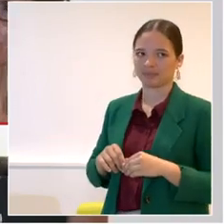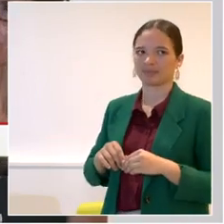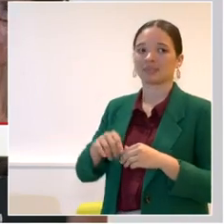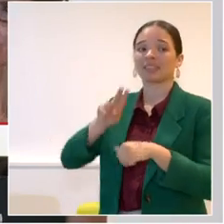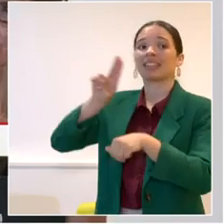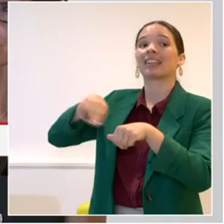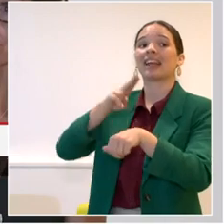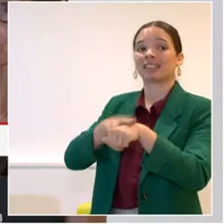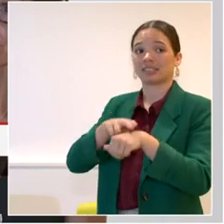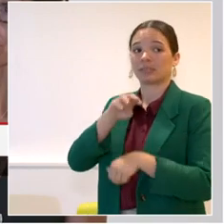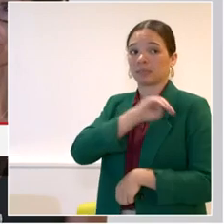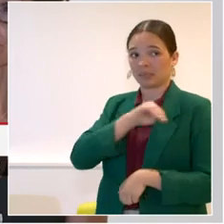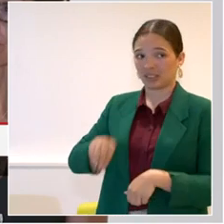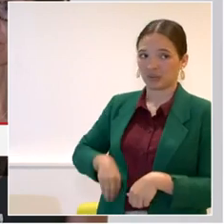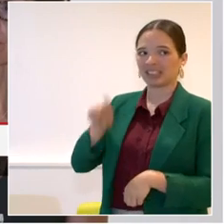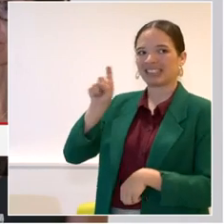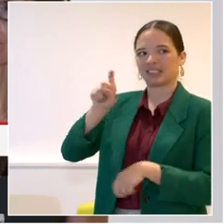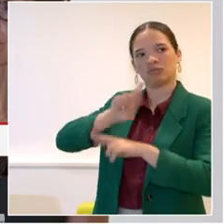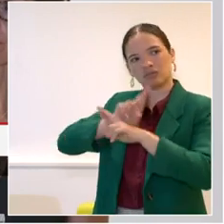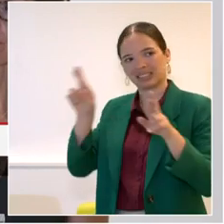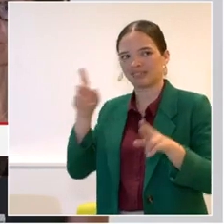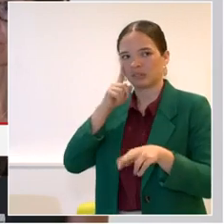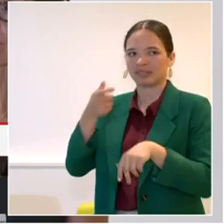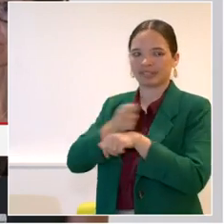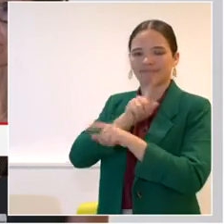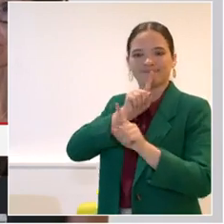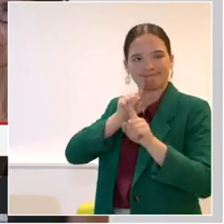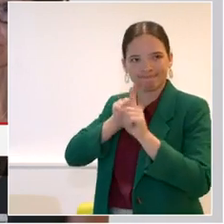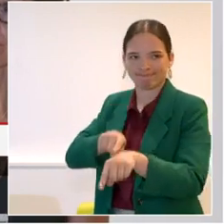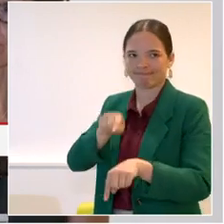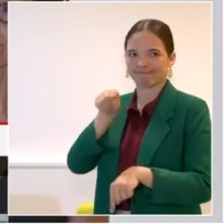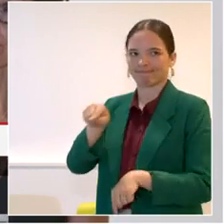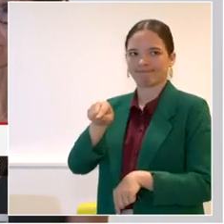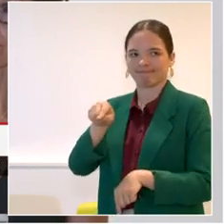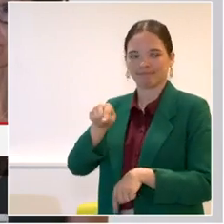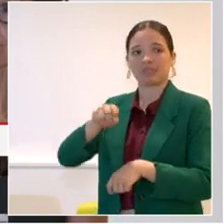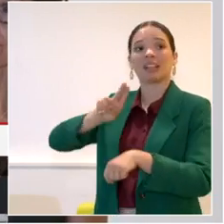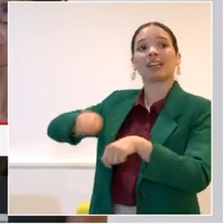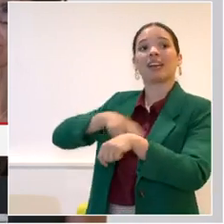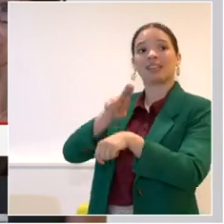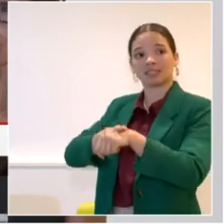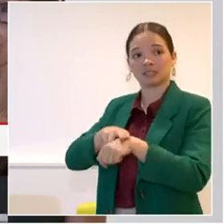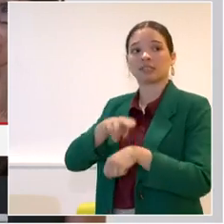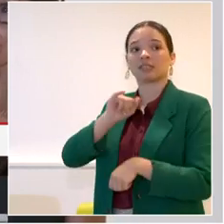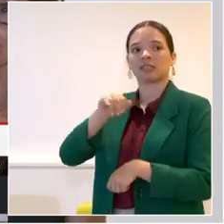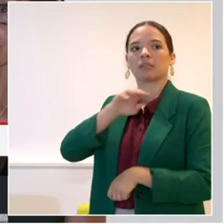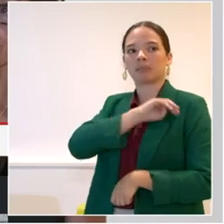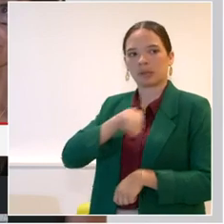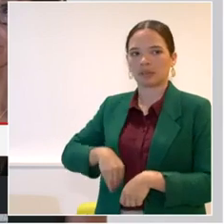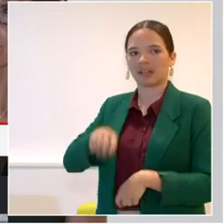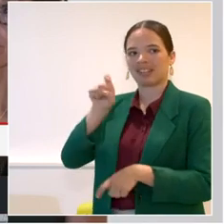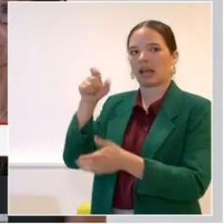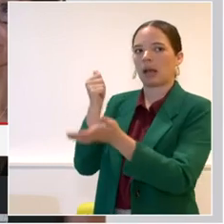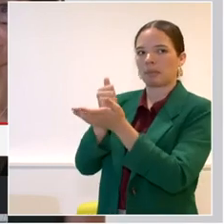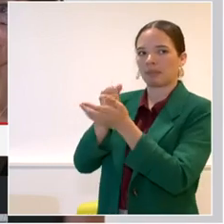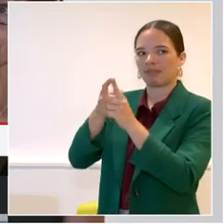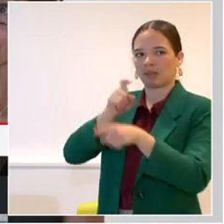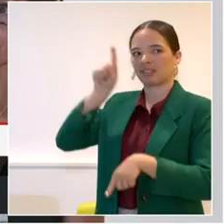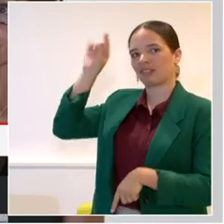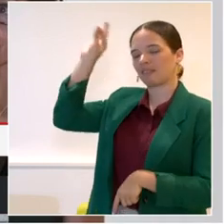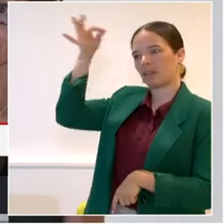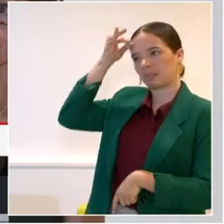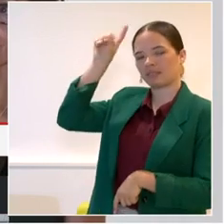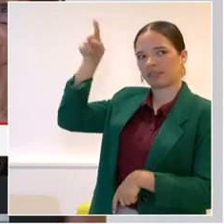prepared with a response, and the nation's mayors need more from the federal government. What we